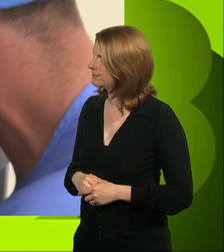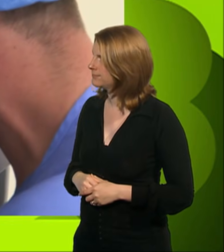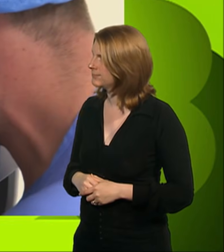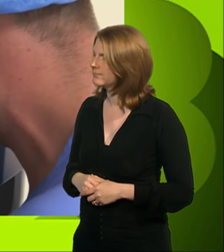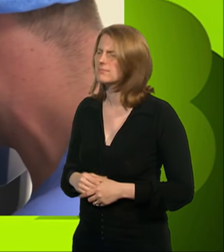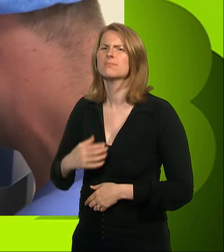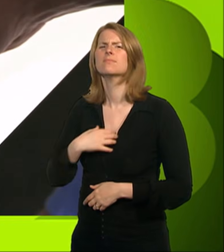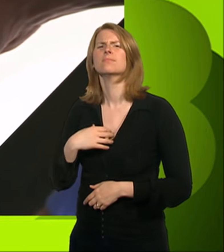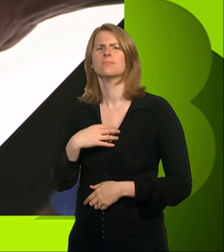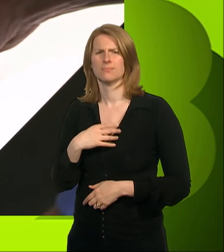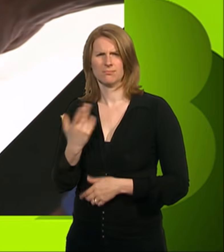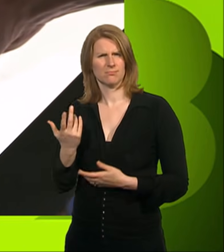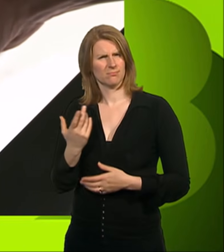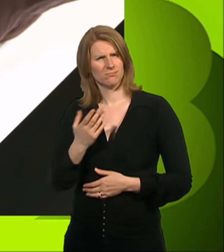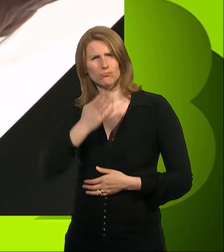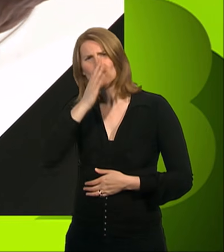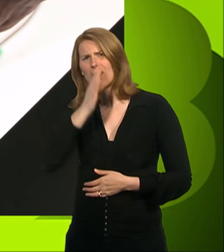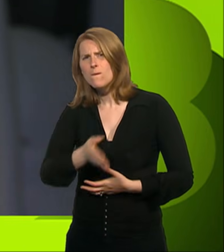Surprisingly straightforward.